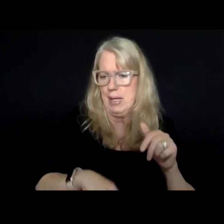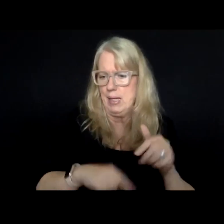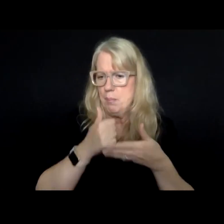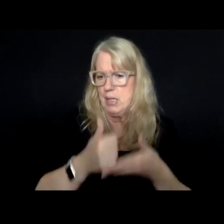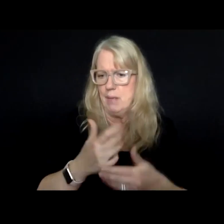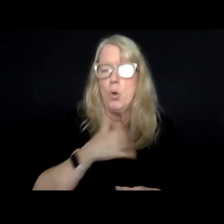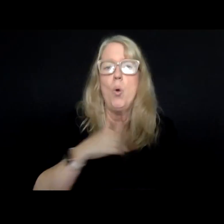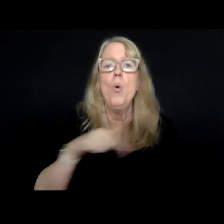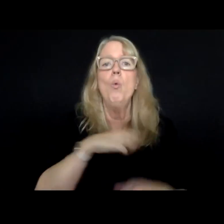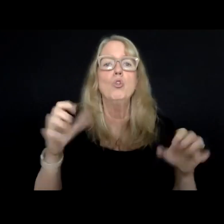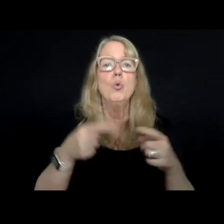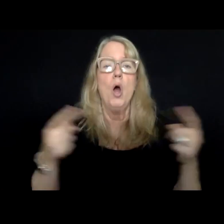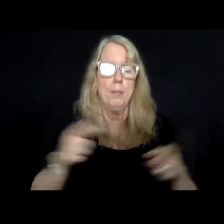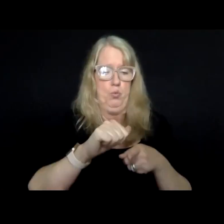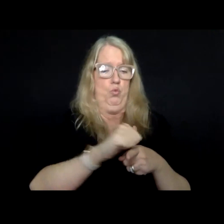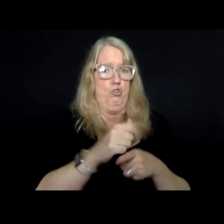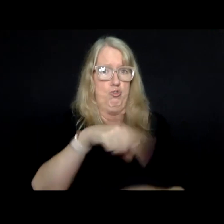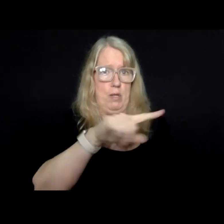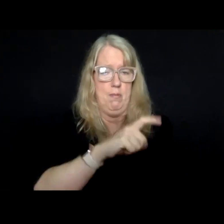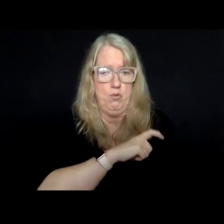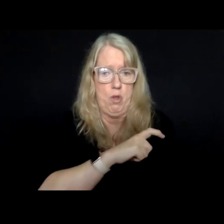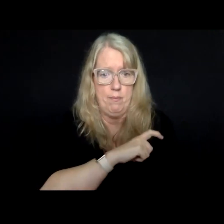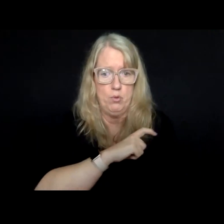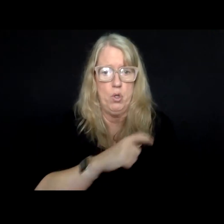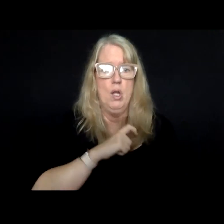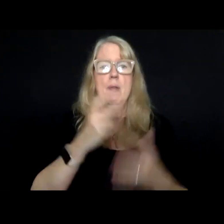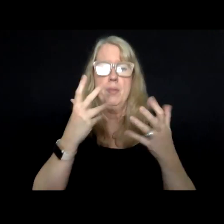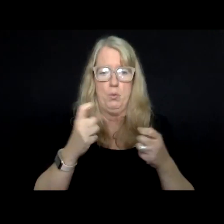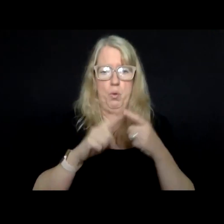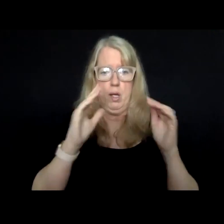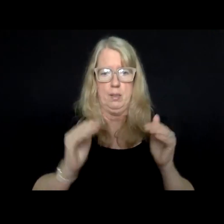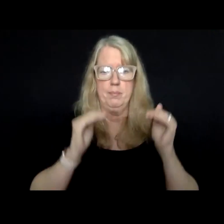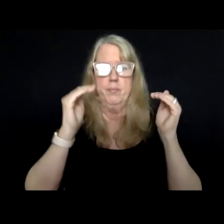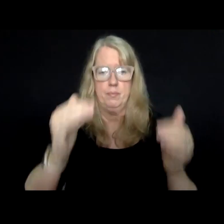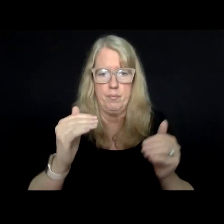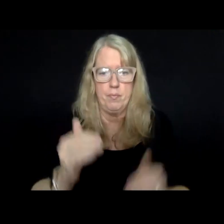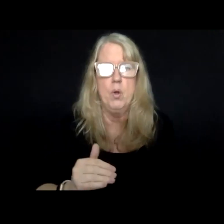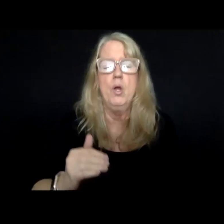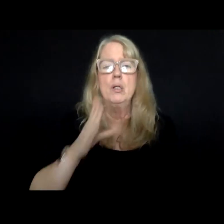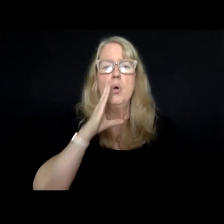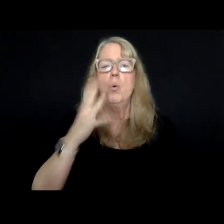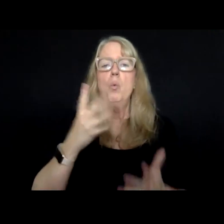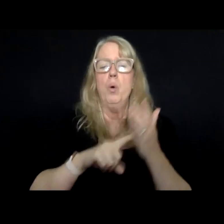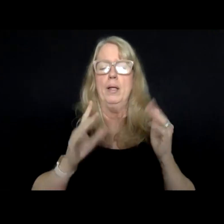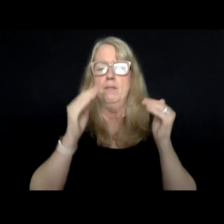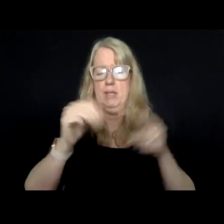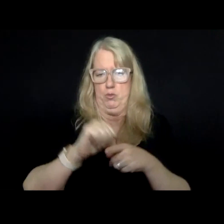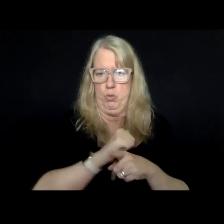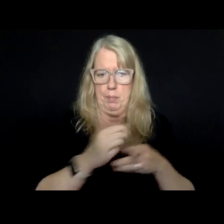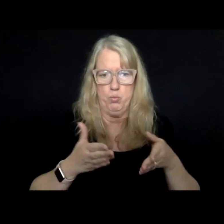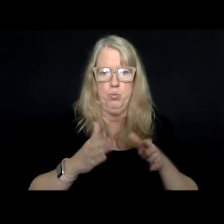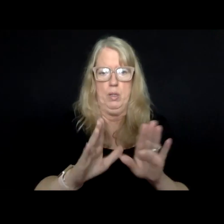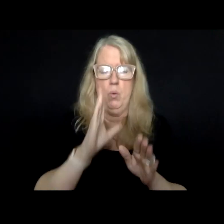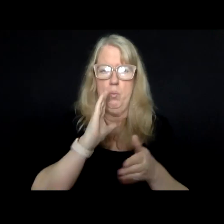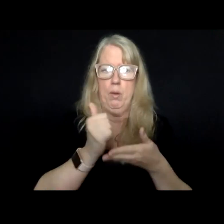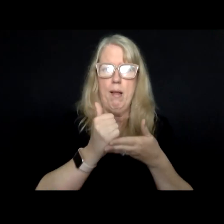the opposite. We're training officers. Officers want advanced training. We're giving them the advanced training to allow them to be